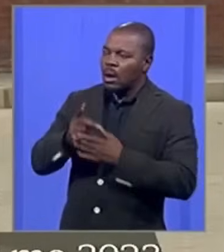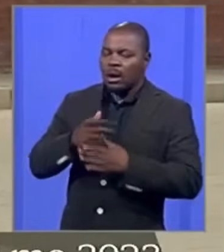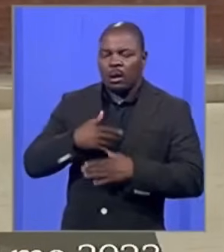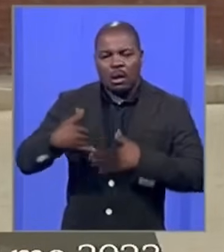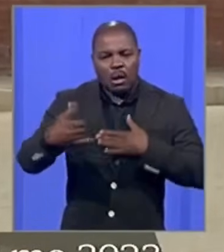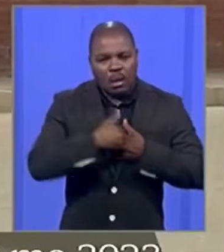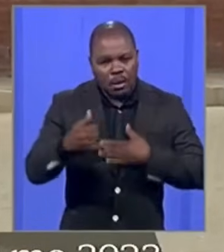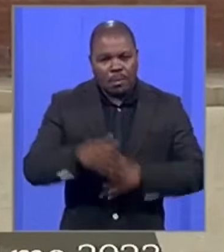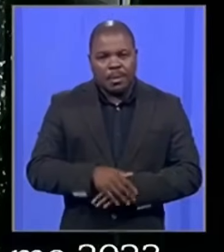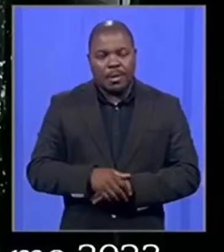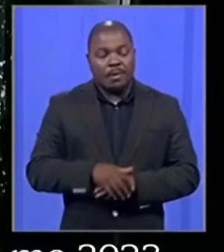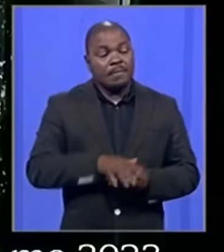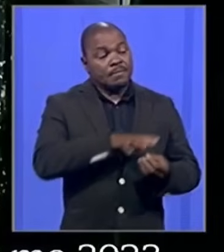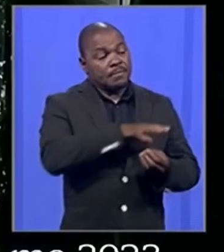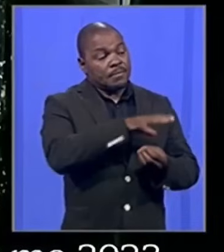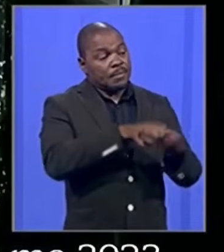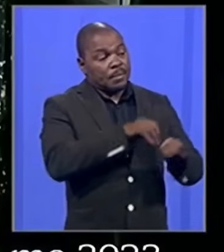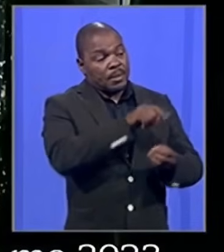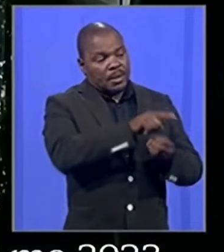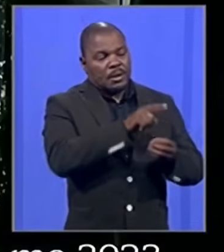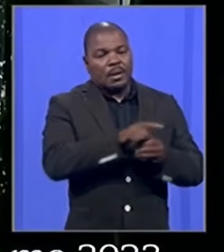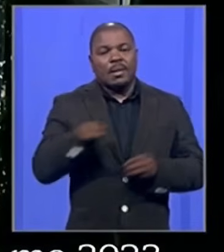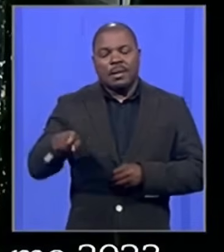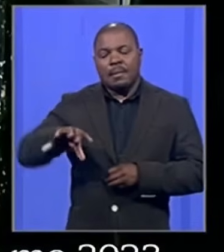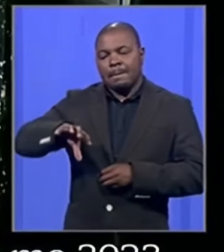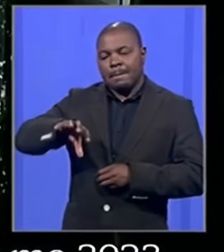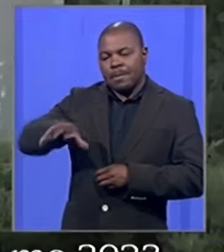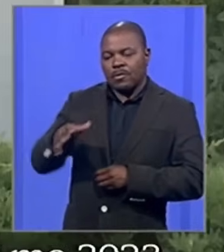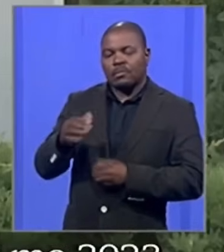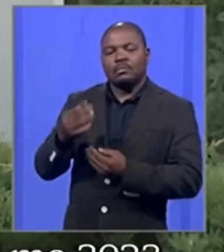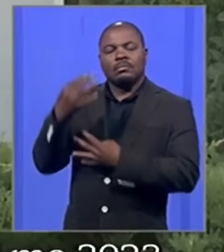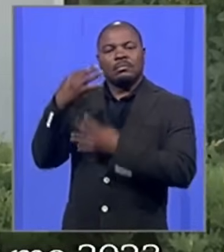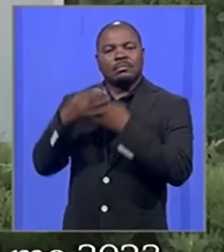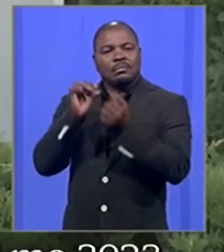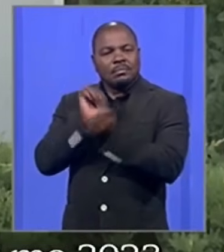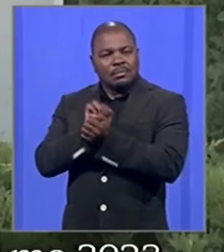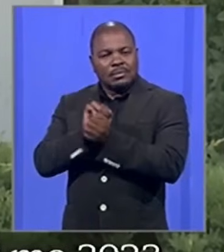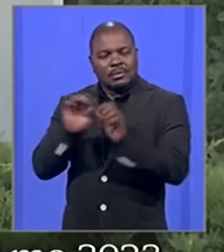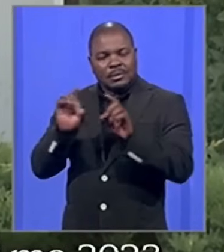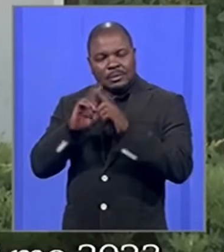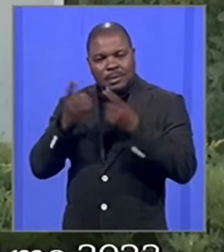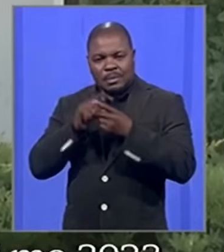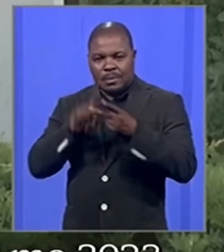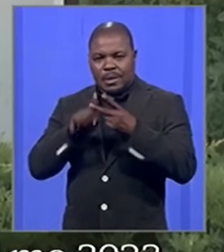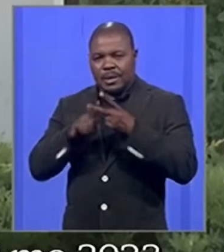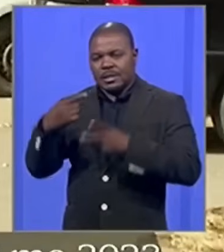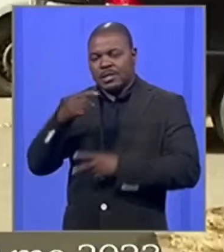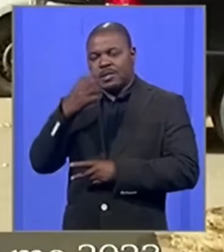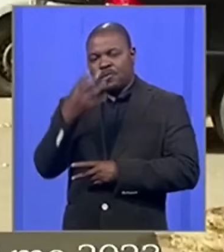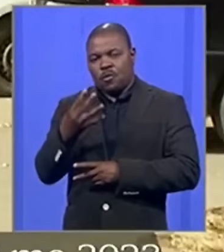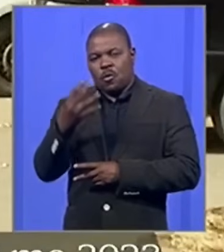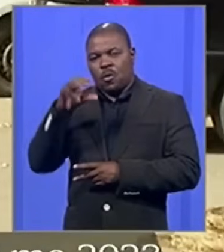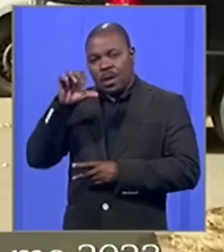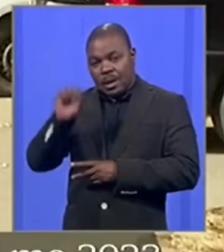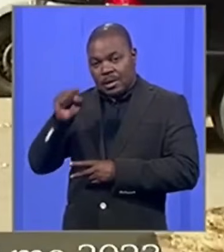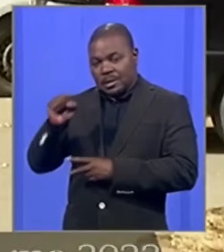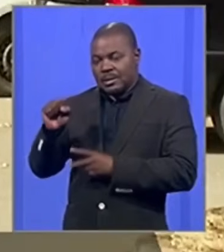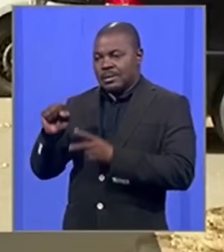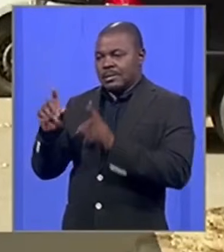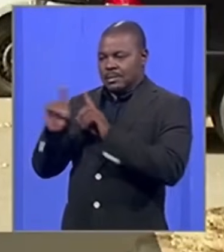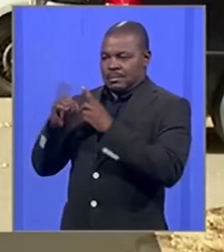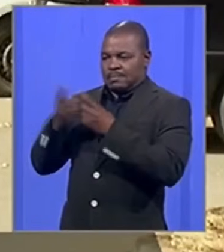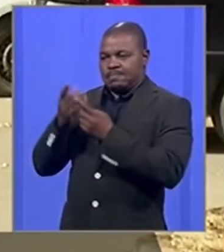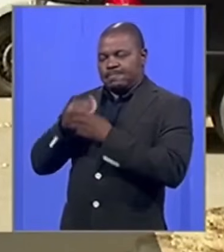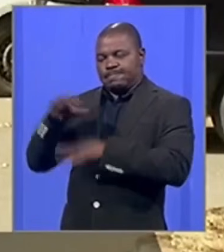bula kgetsi kgatlhanong le lefapha la boitekanelo la province mmogo le G4S Security Services. Se re se batlang go se tseba fela re le